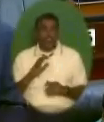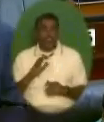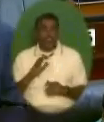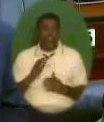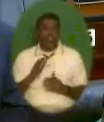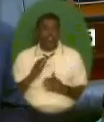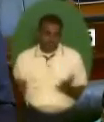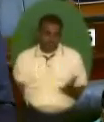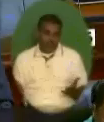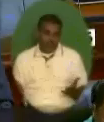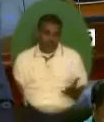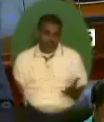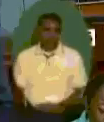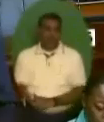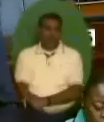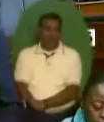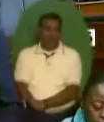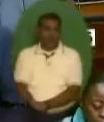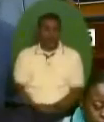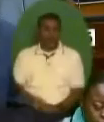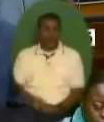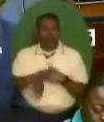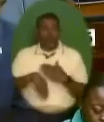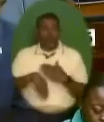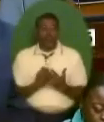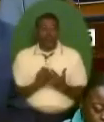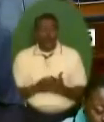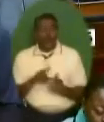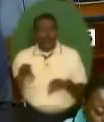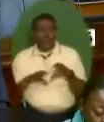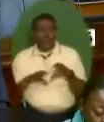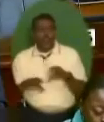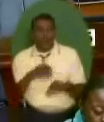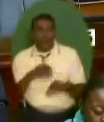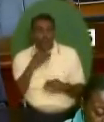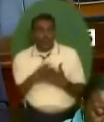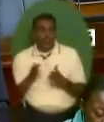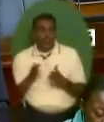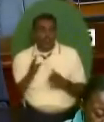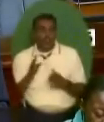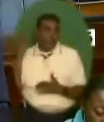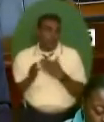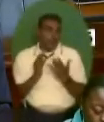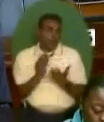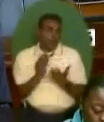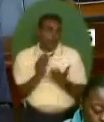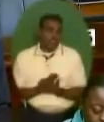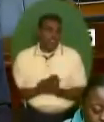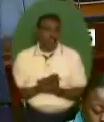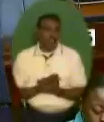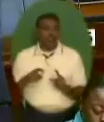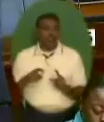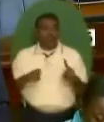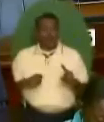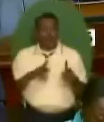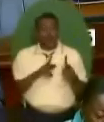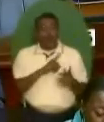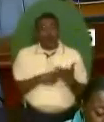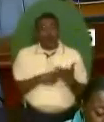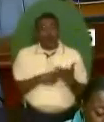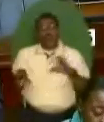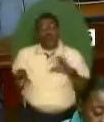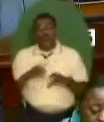Speaker, of all the shortcomings in the outturn of the last national budget, both from the standpoint of performance as